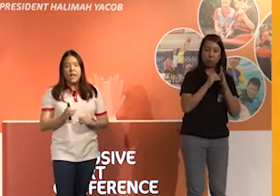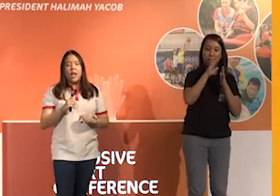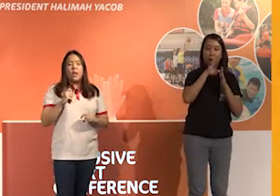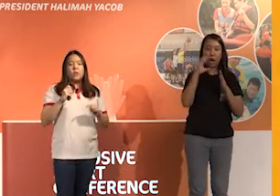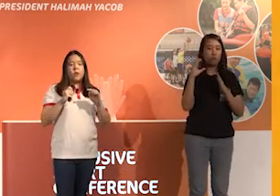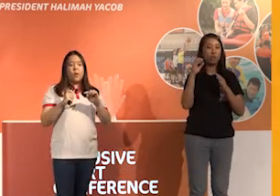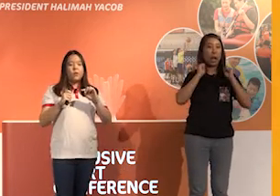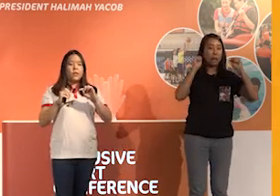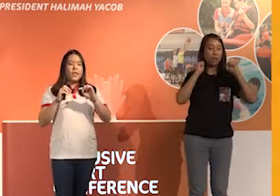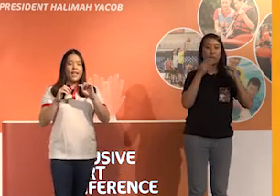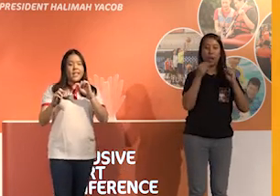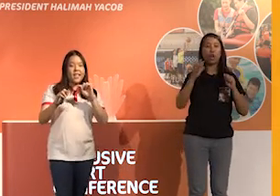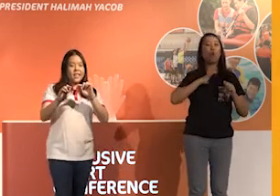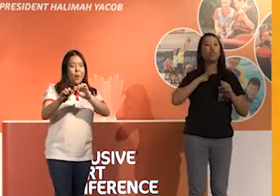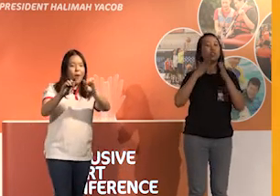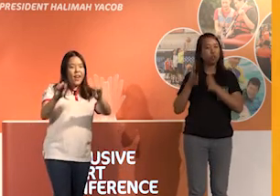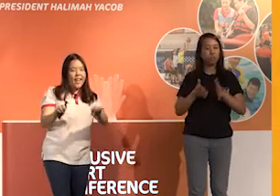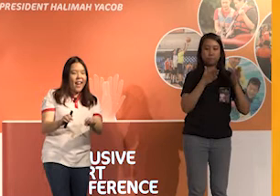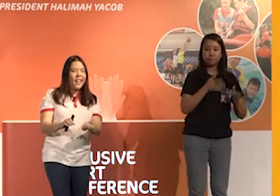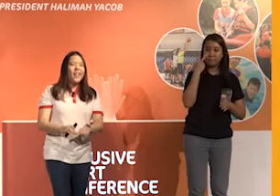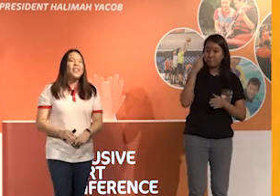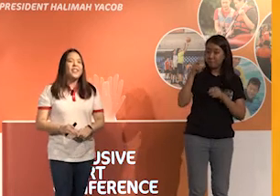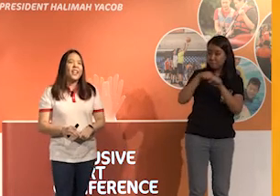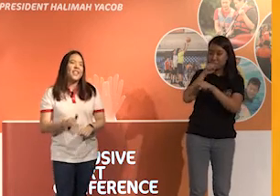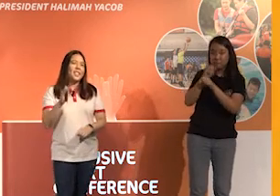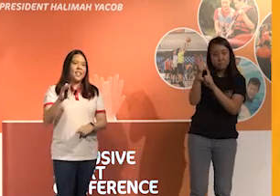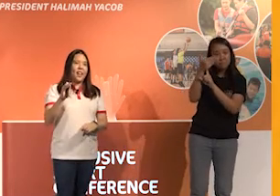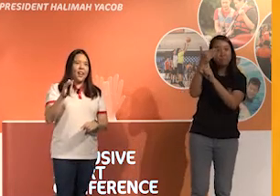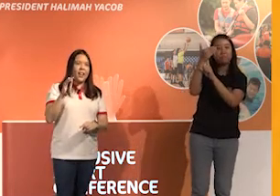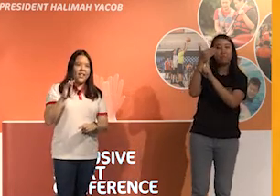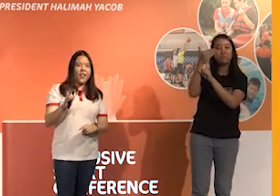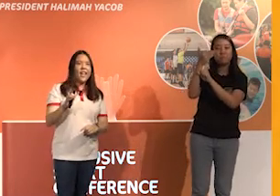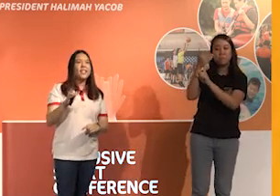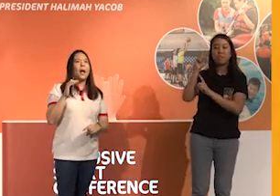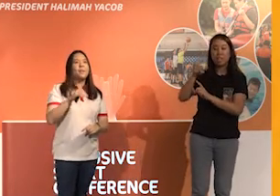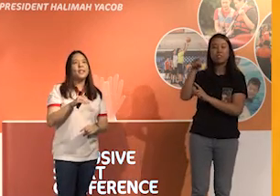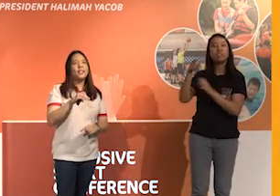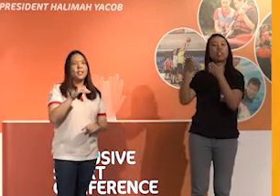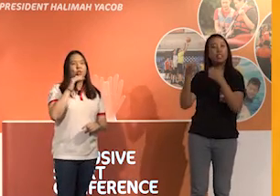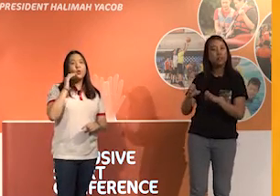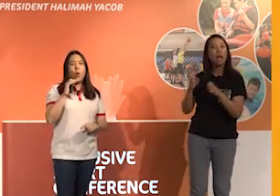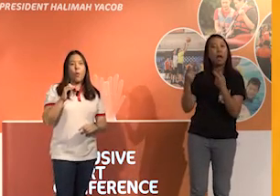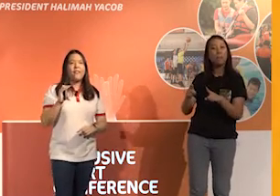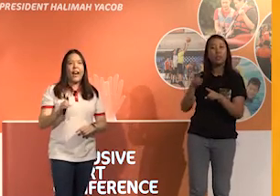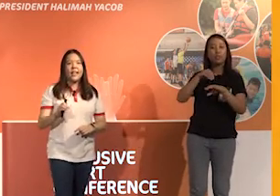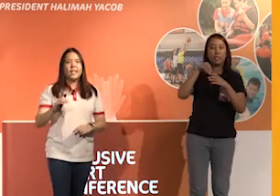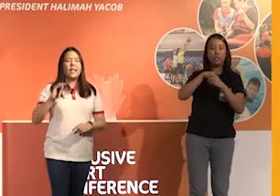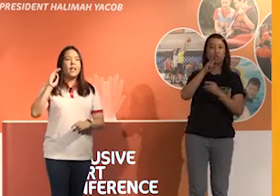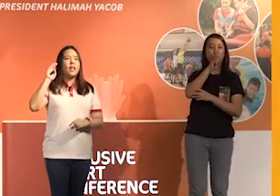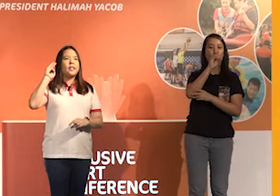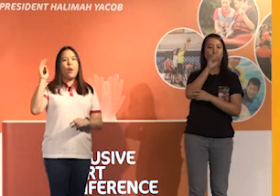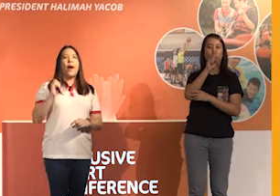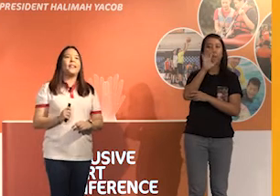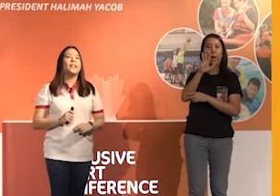officers. So you can see the top of flag there. Yes, this is the event happened in 2015